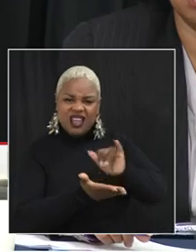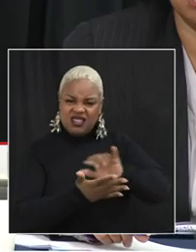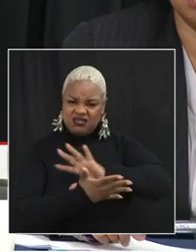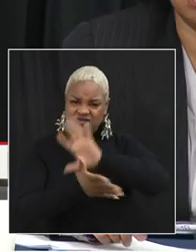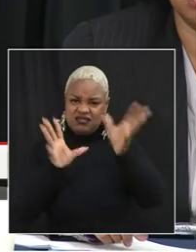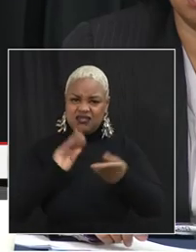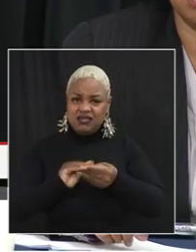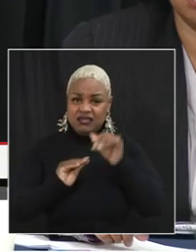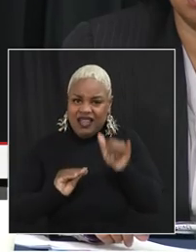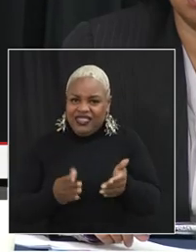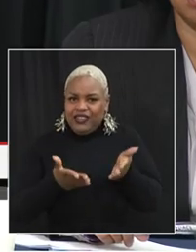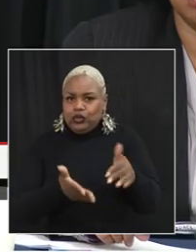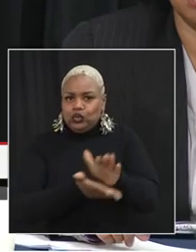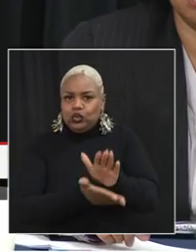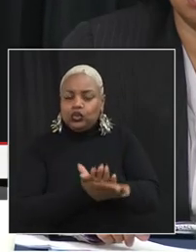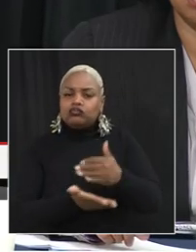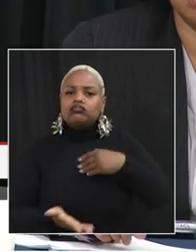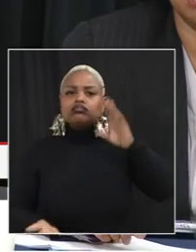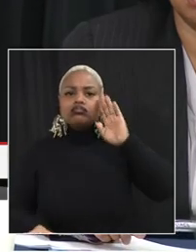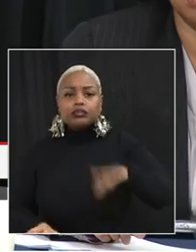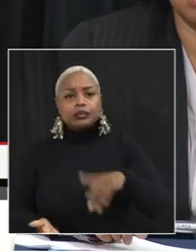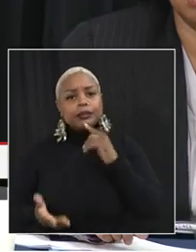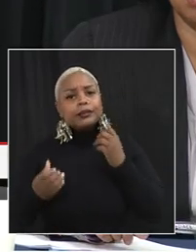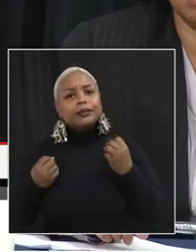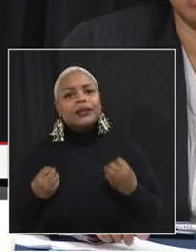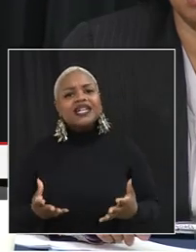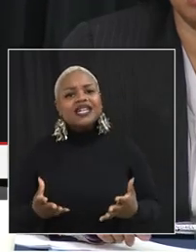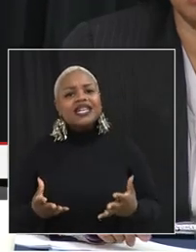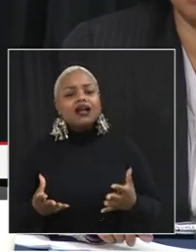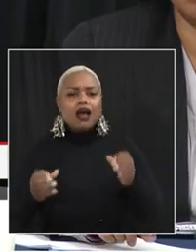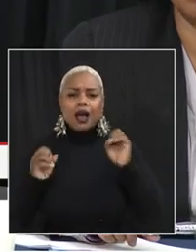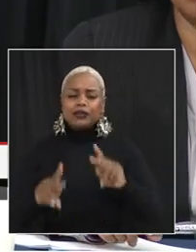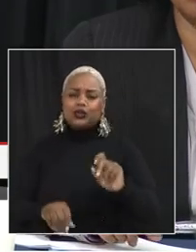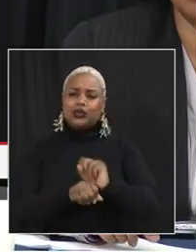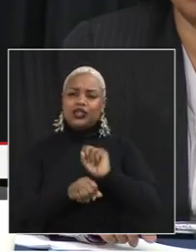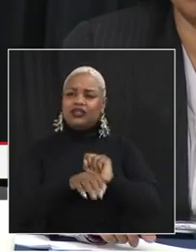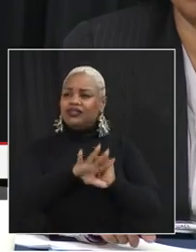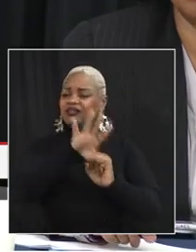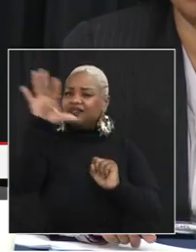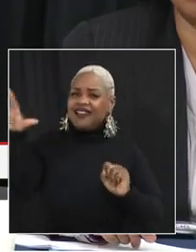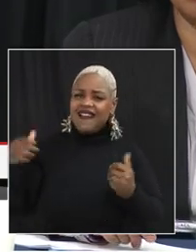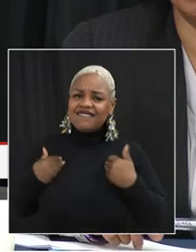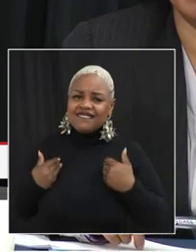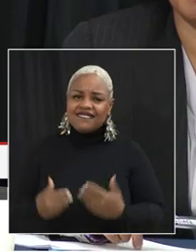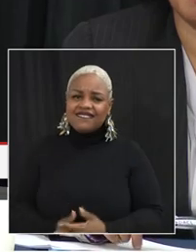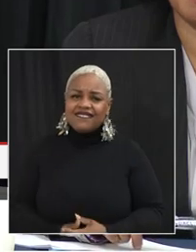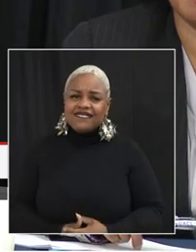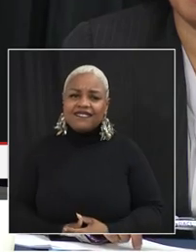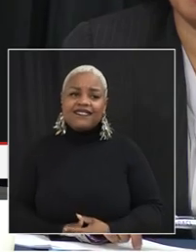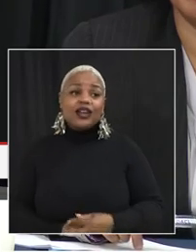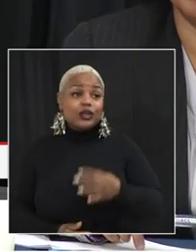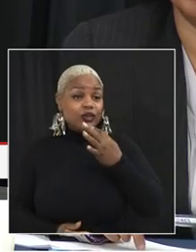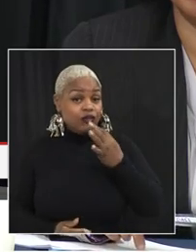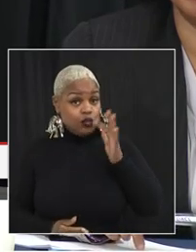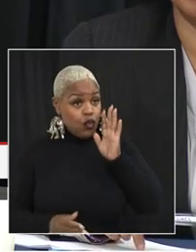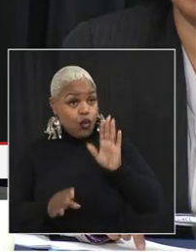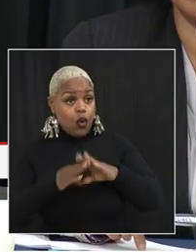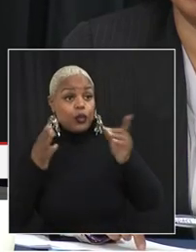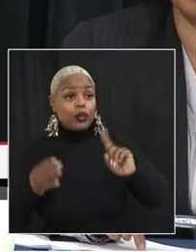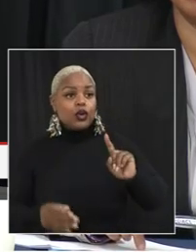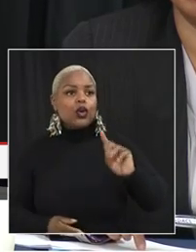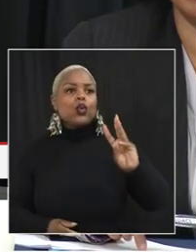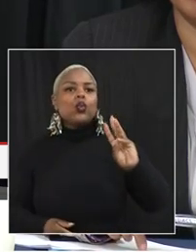in jobs in the allied health fields. We're also going to open one at the Whitman Walker Clinic, at the Whitman